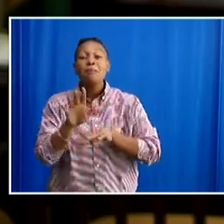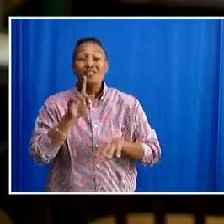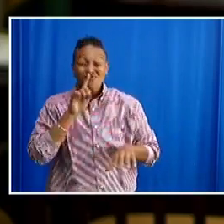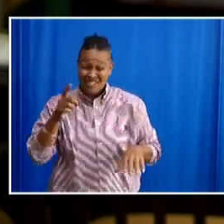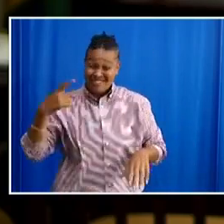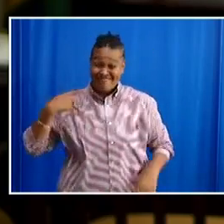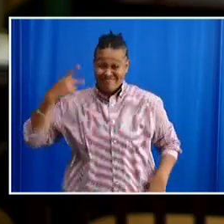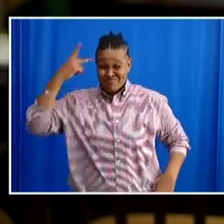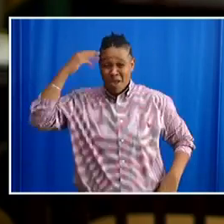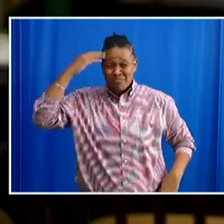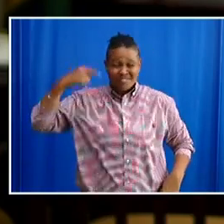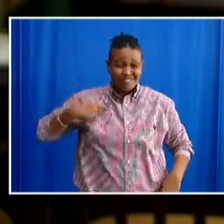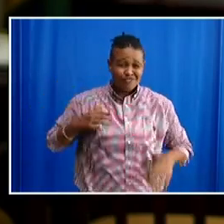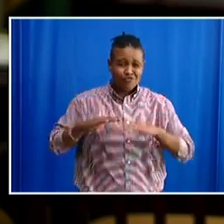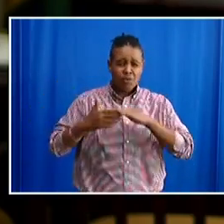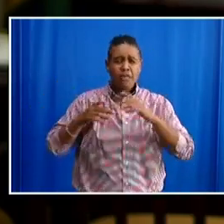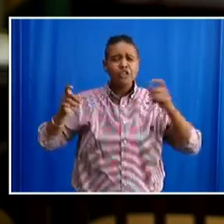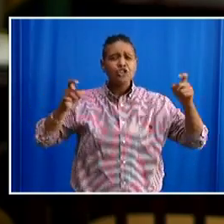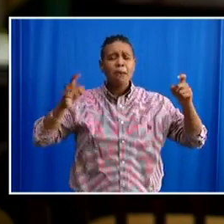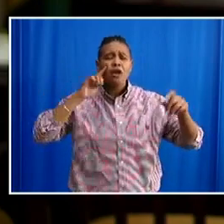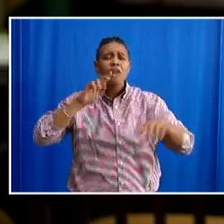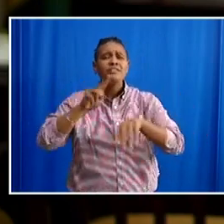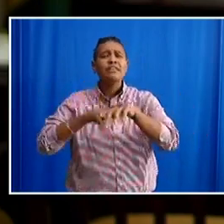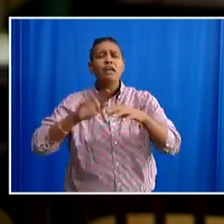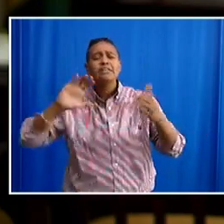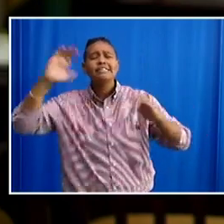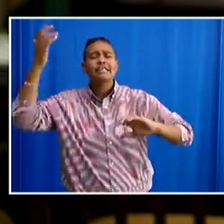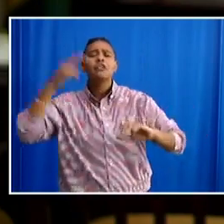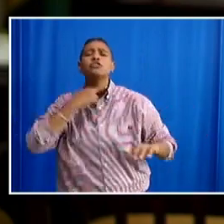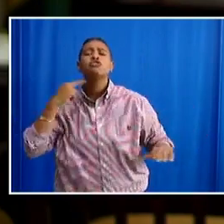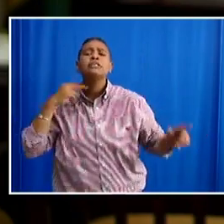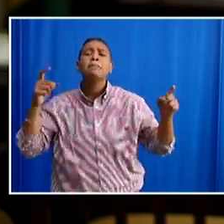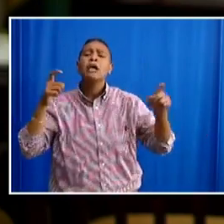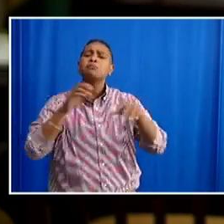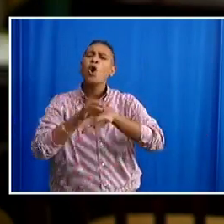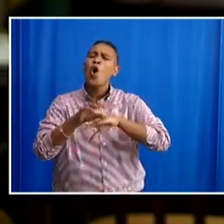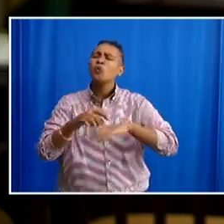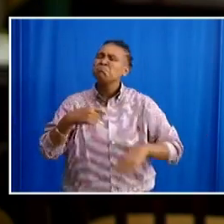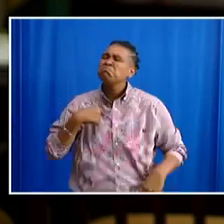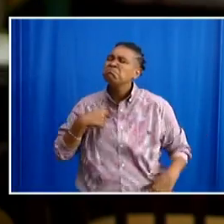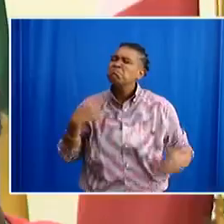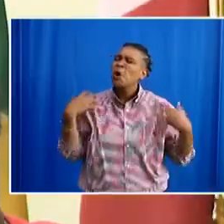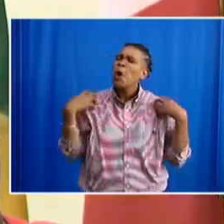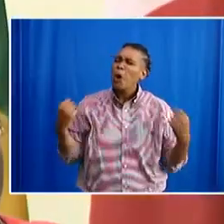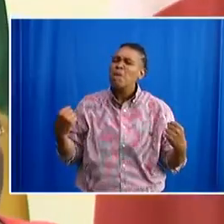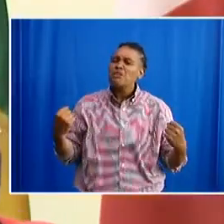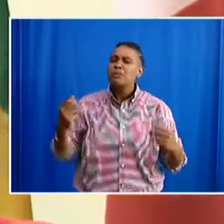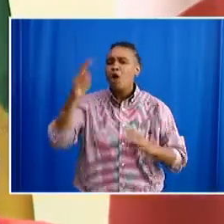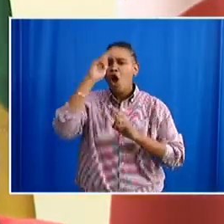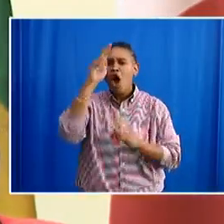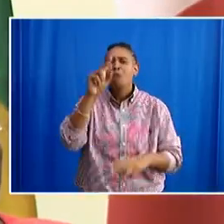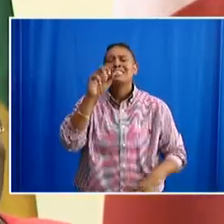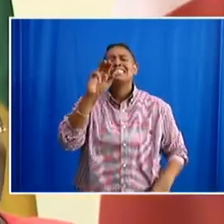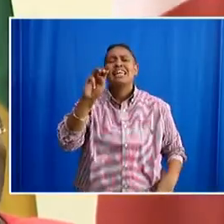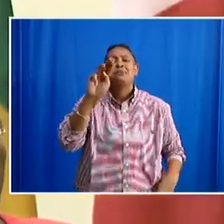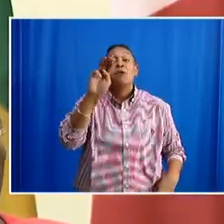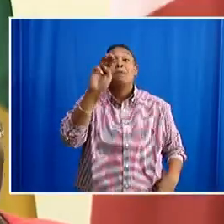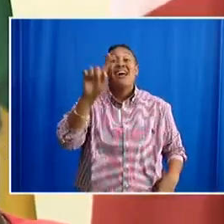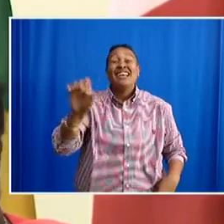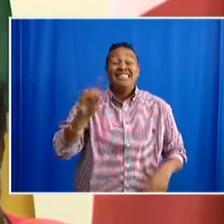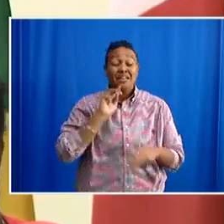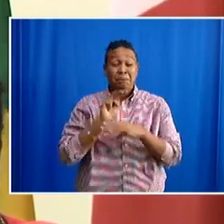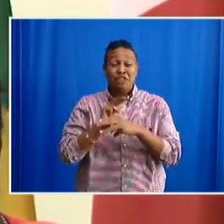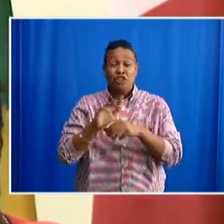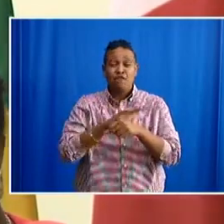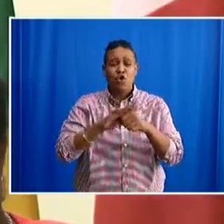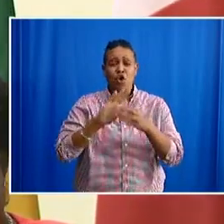Prime Minister and Chairman of the National Disaster Risk Management Council, I am confident that the Honorable Desmond Mackenzie, Minister of Local